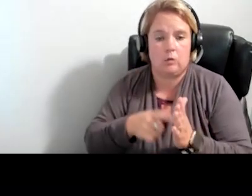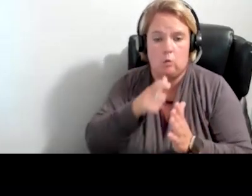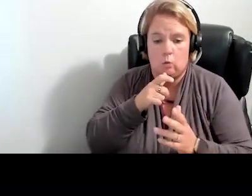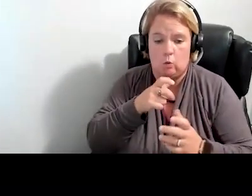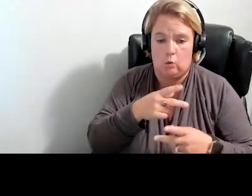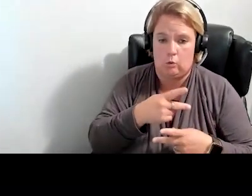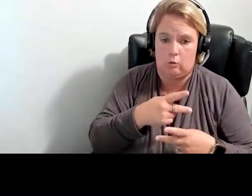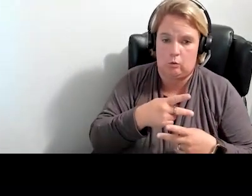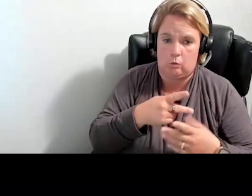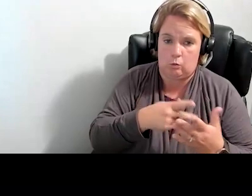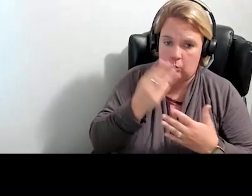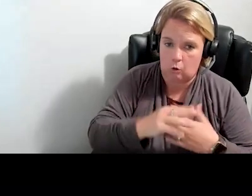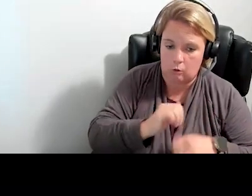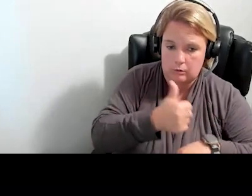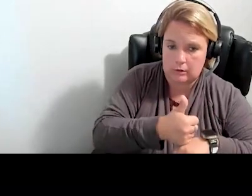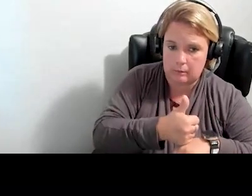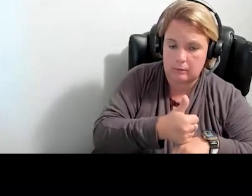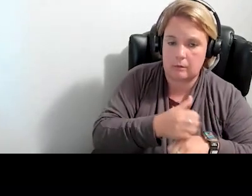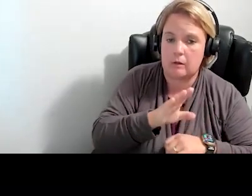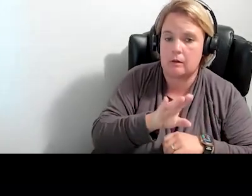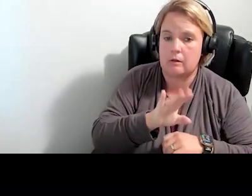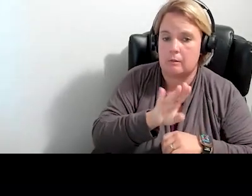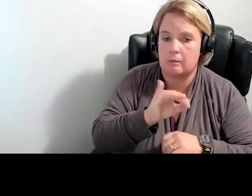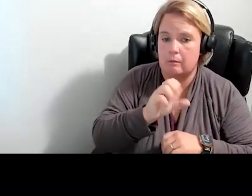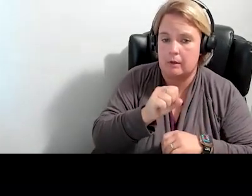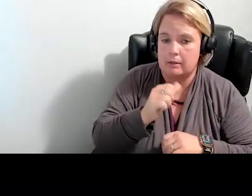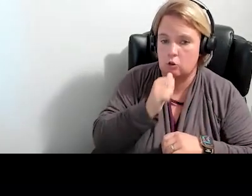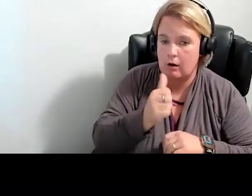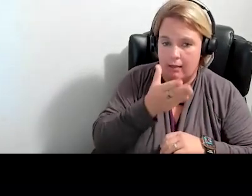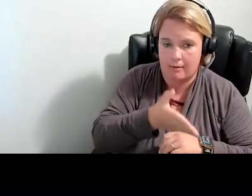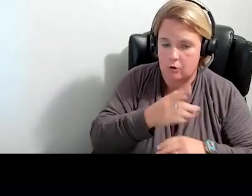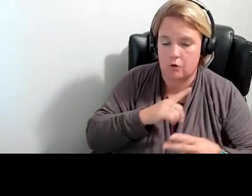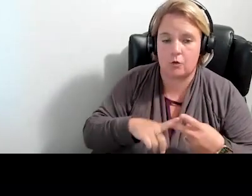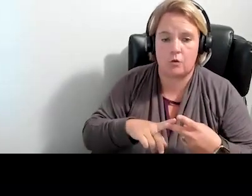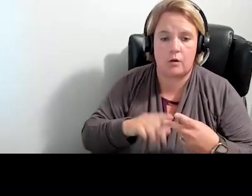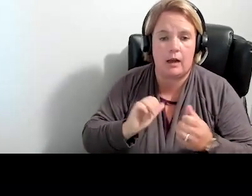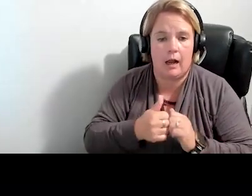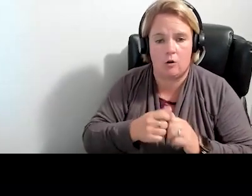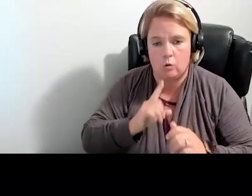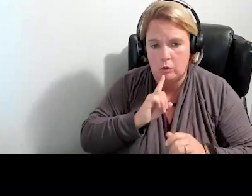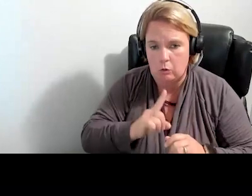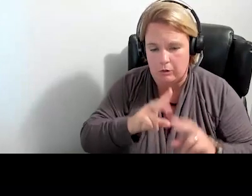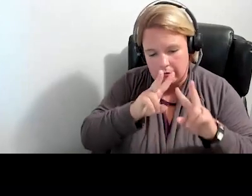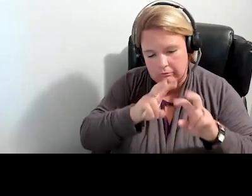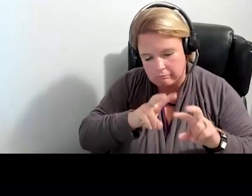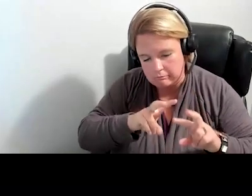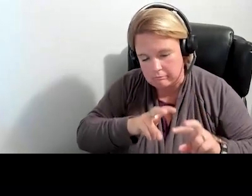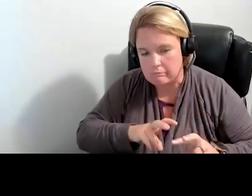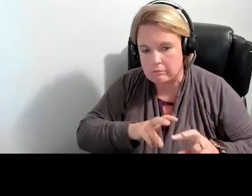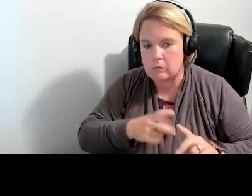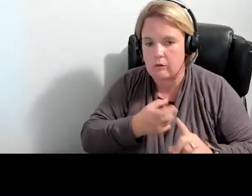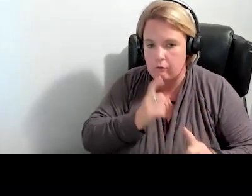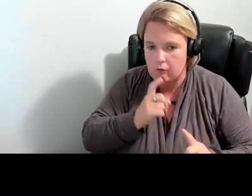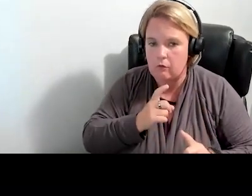program the generative AI will have their biases present? And so how do we critically evaluate the output that comes from a generative